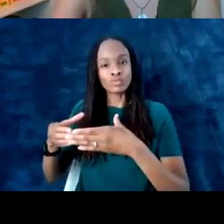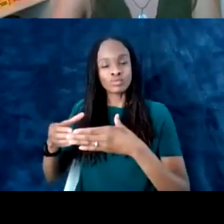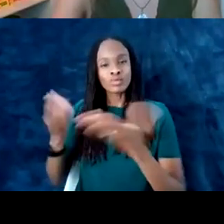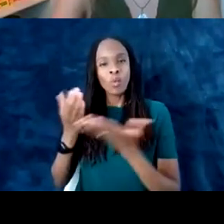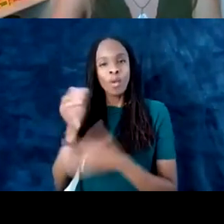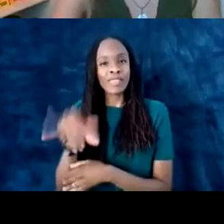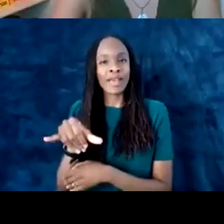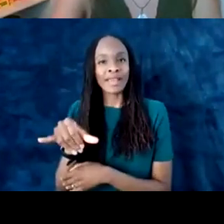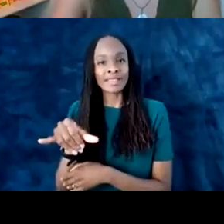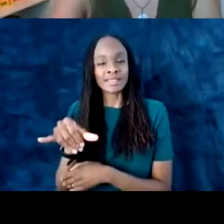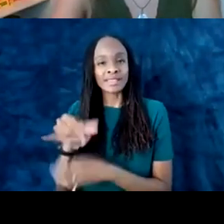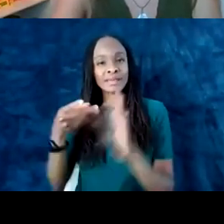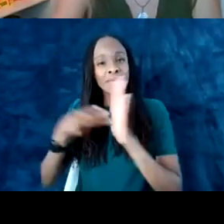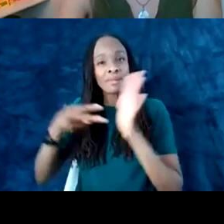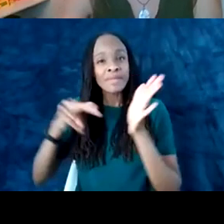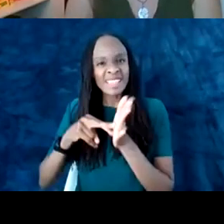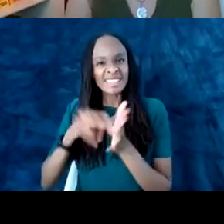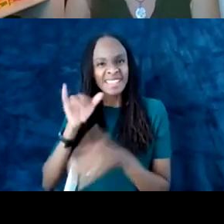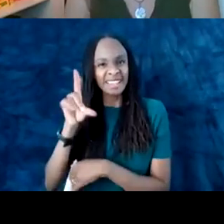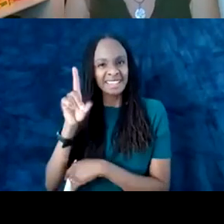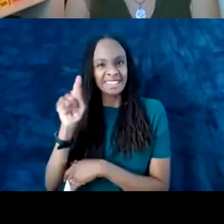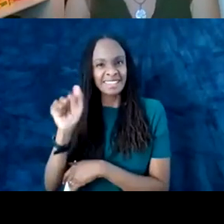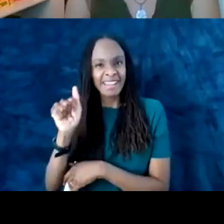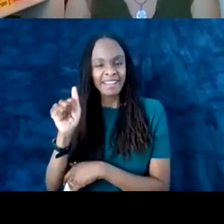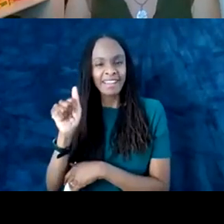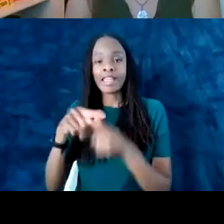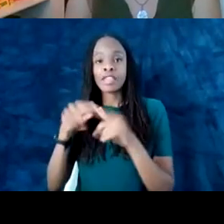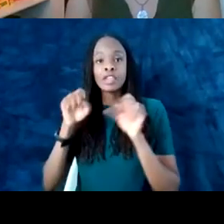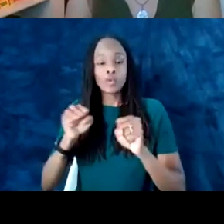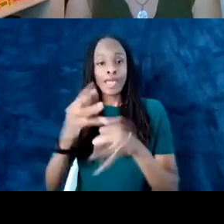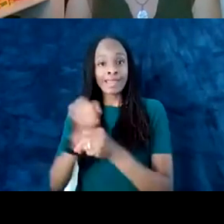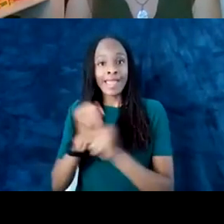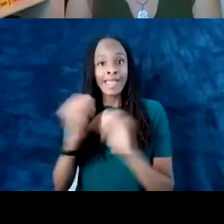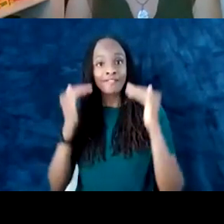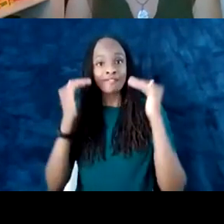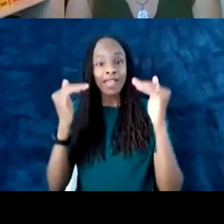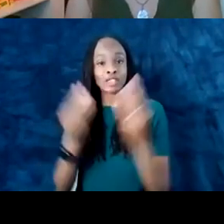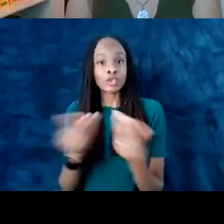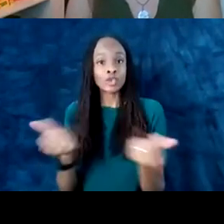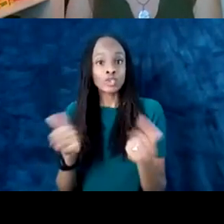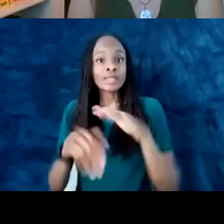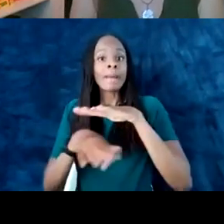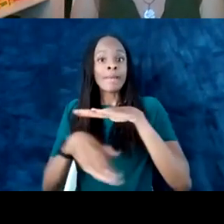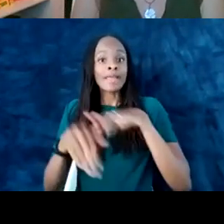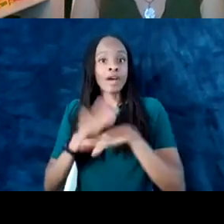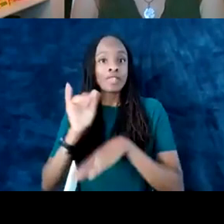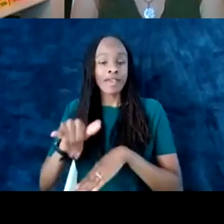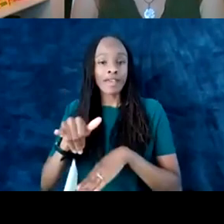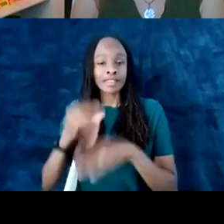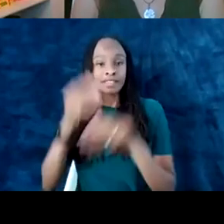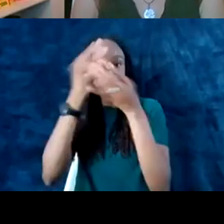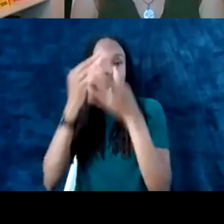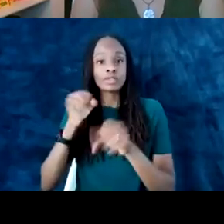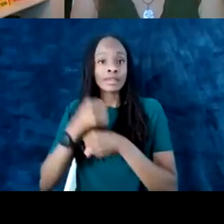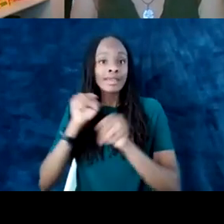that data means, and you get to advance the solutions based on that information and make